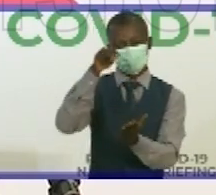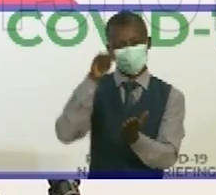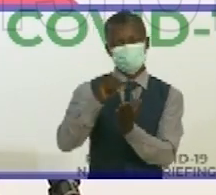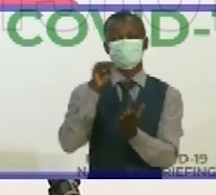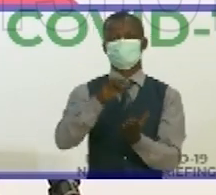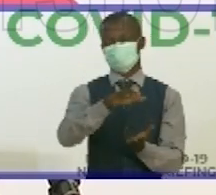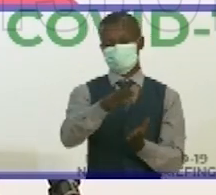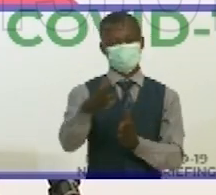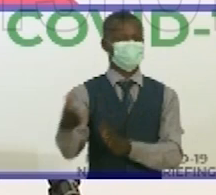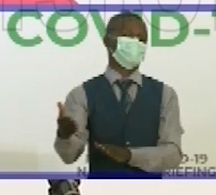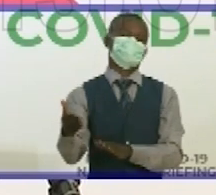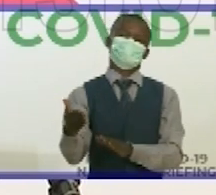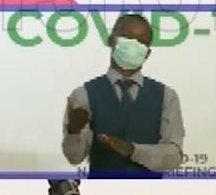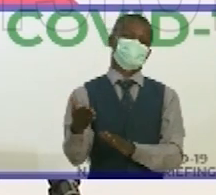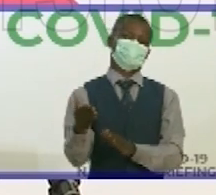Cumulatively,